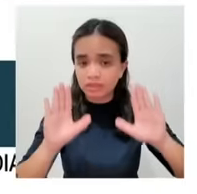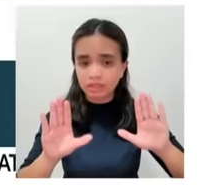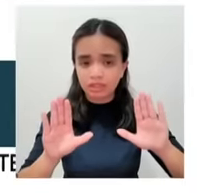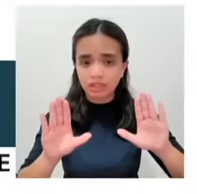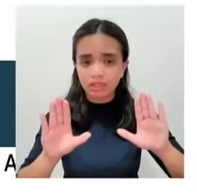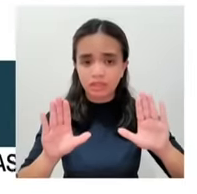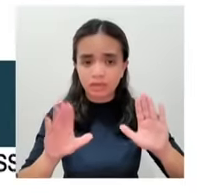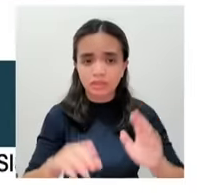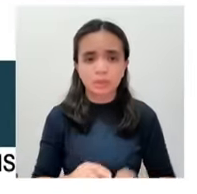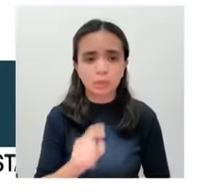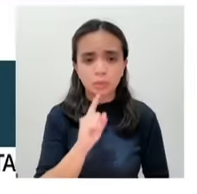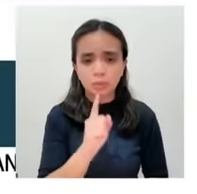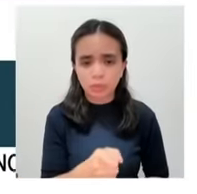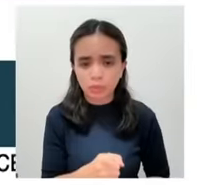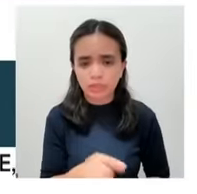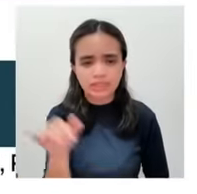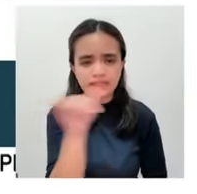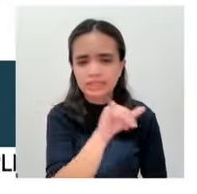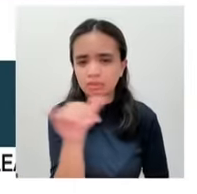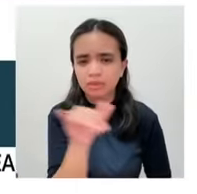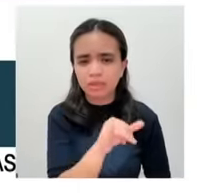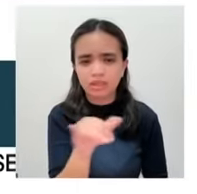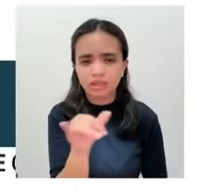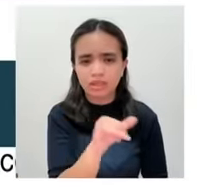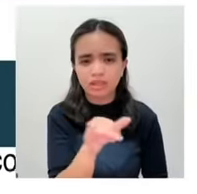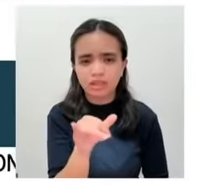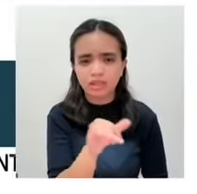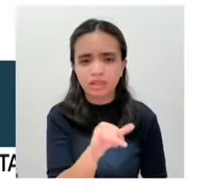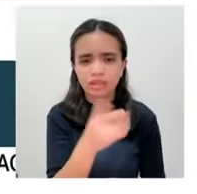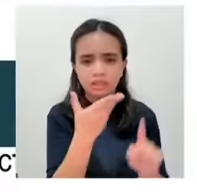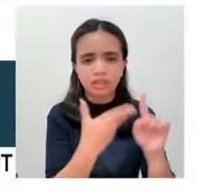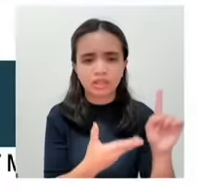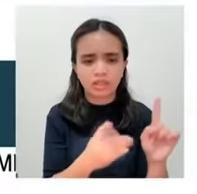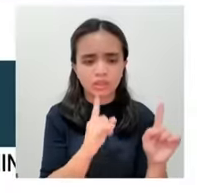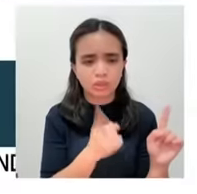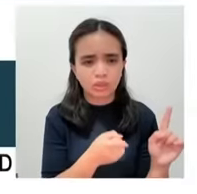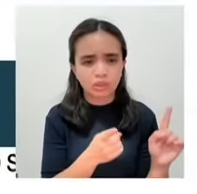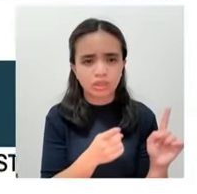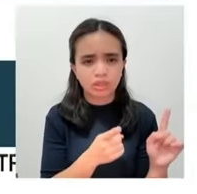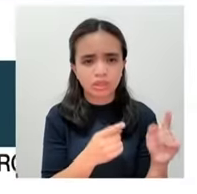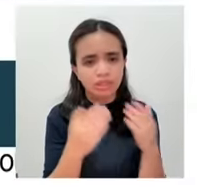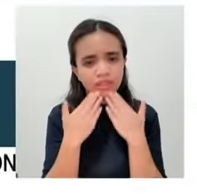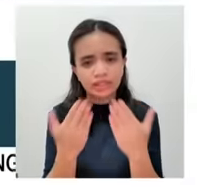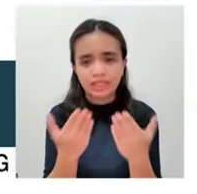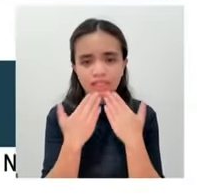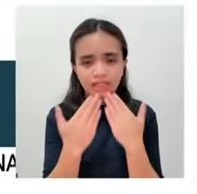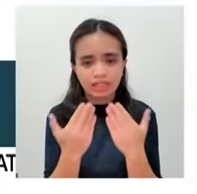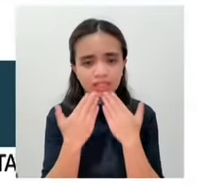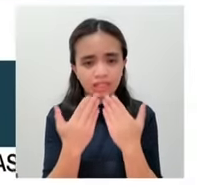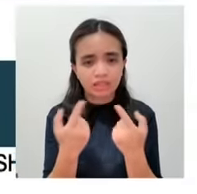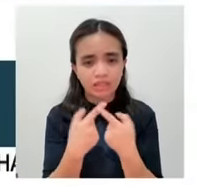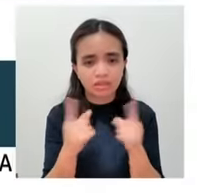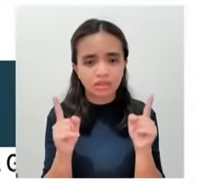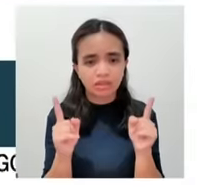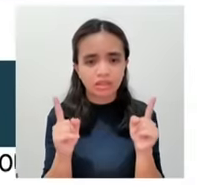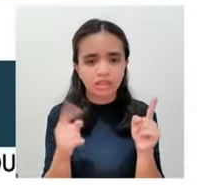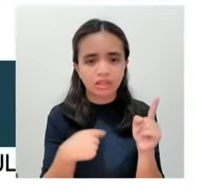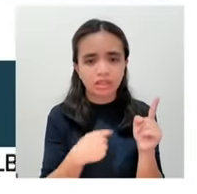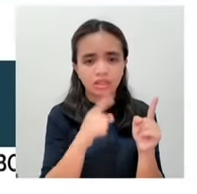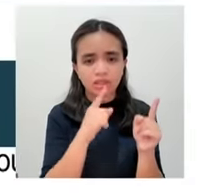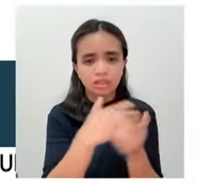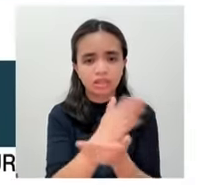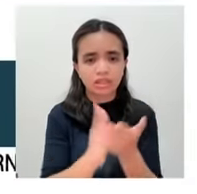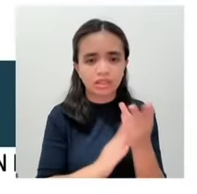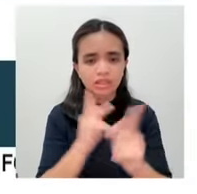talagang parang wala lang sa kanya. Yung talagang, thank you. Pero I'm sure some people